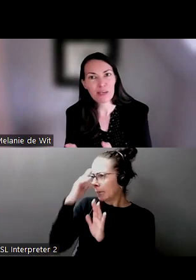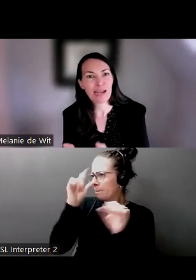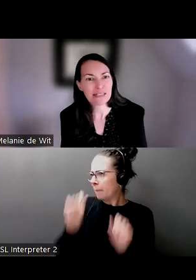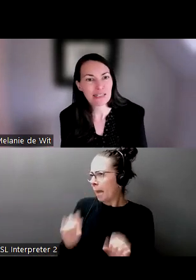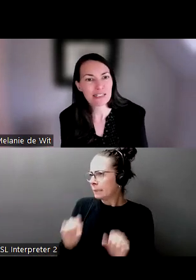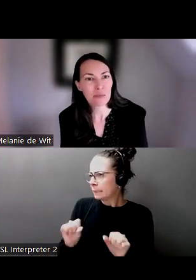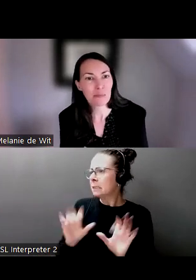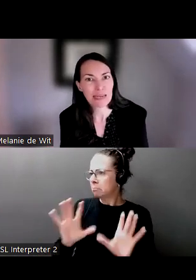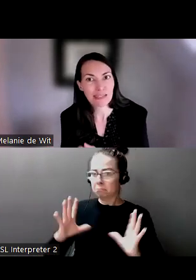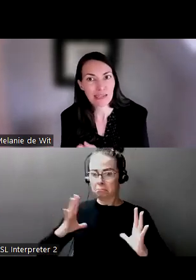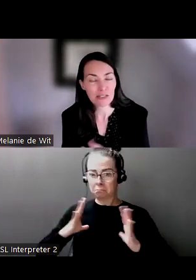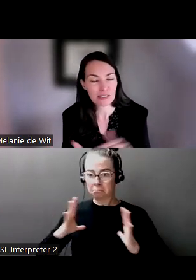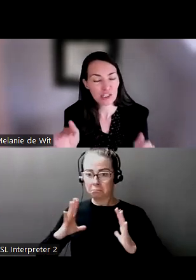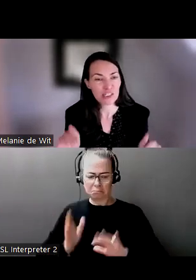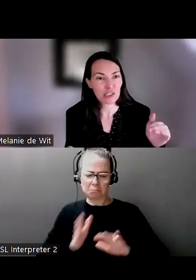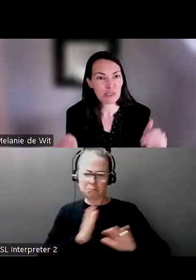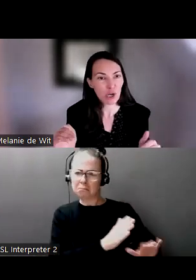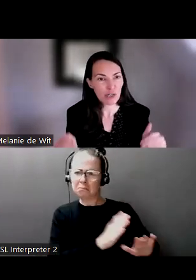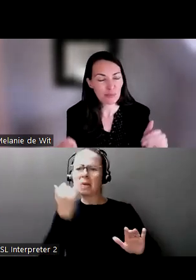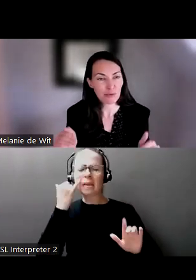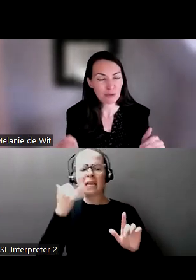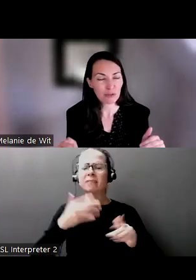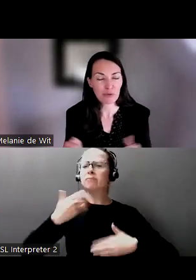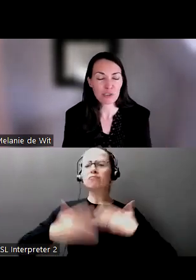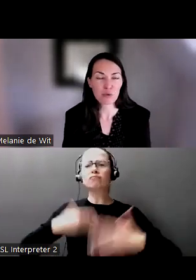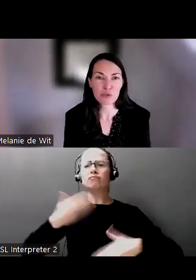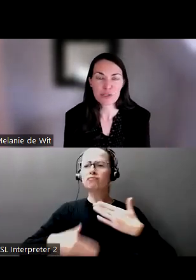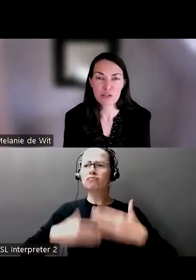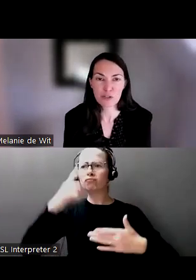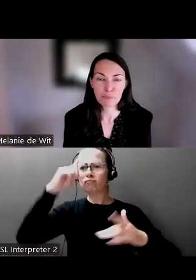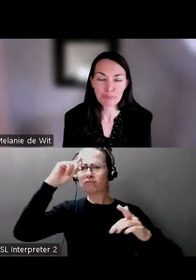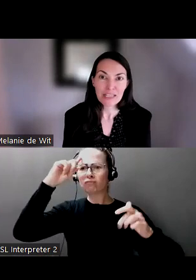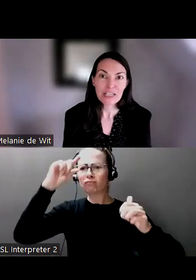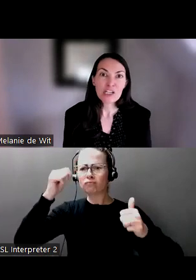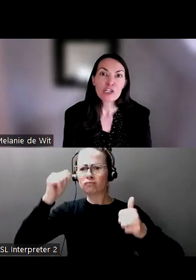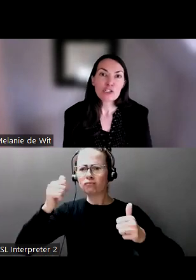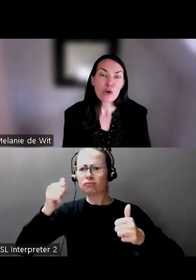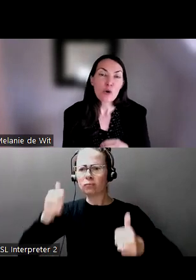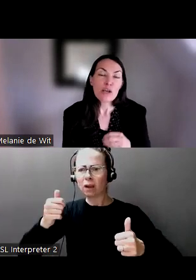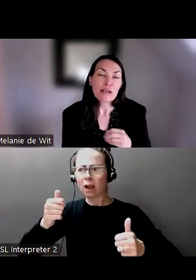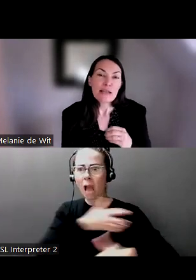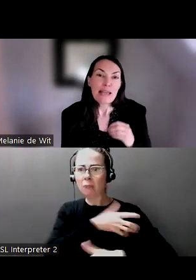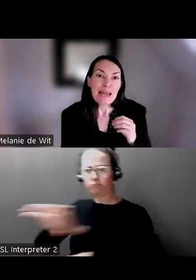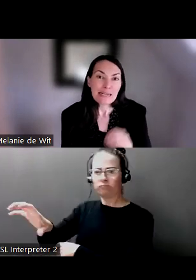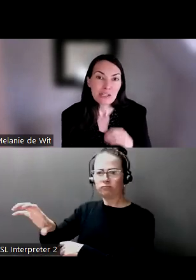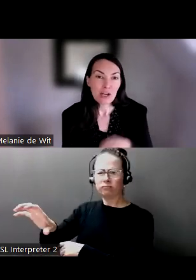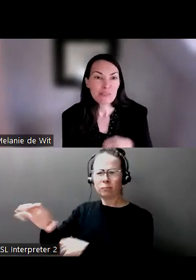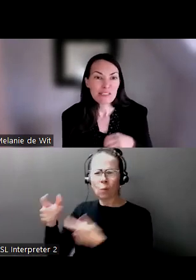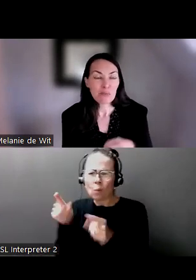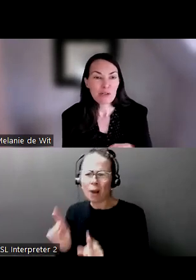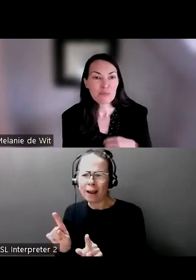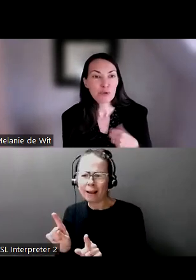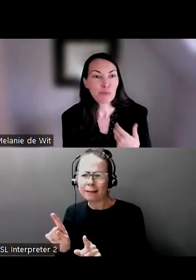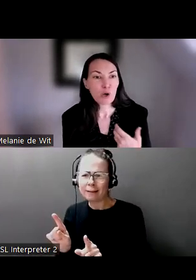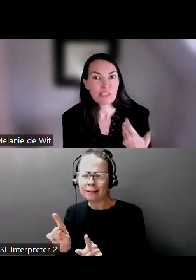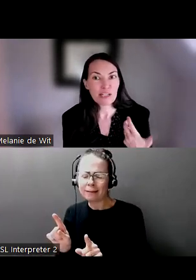the capacity to make care decisions? Because we talked about how the thresholds were different. So anytime